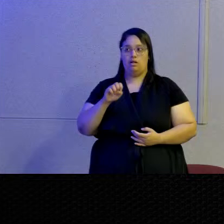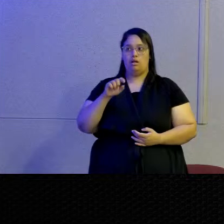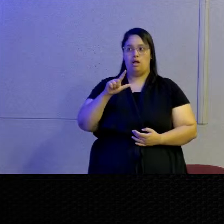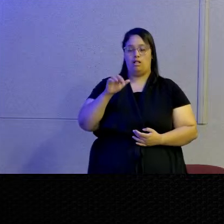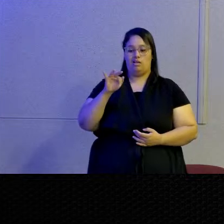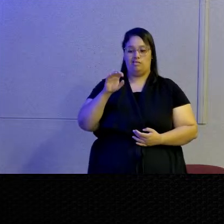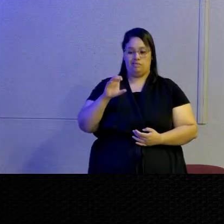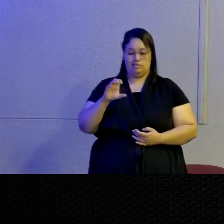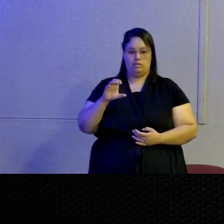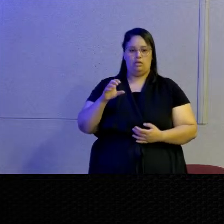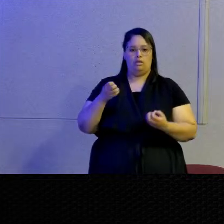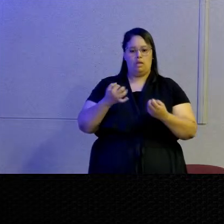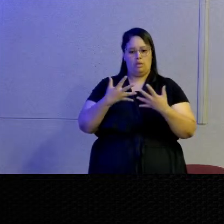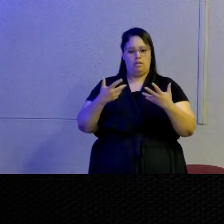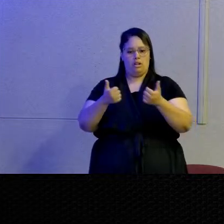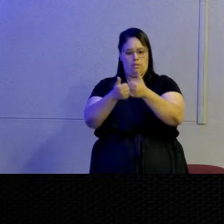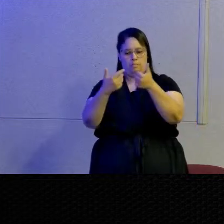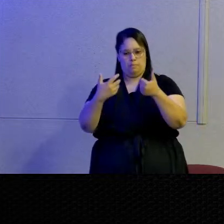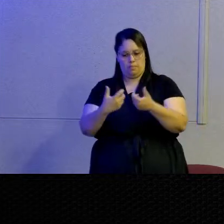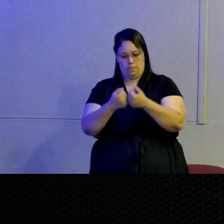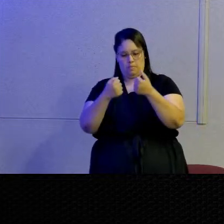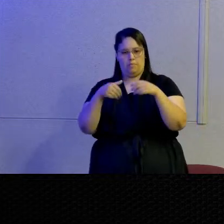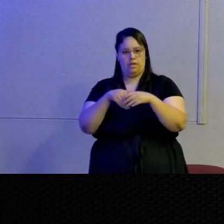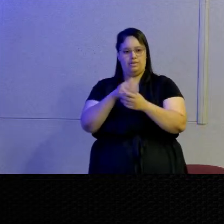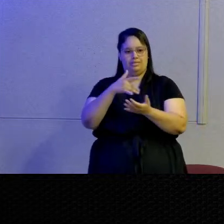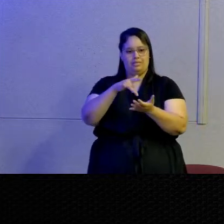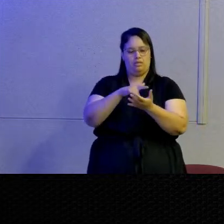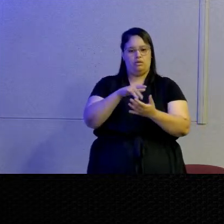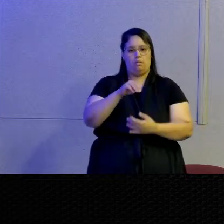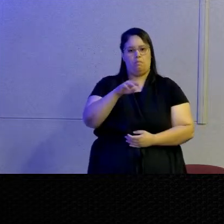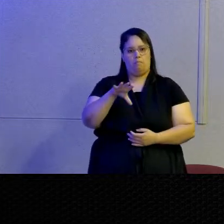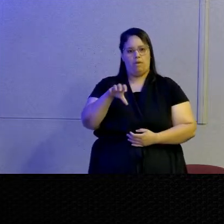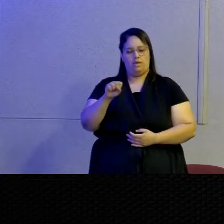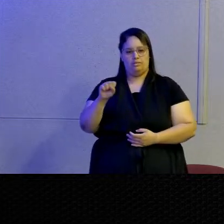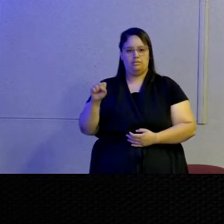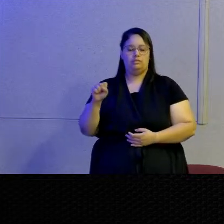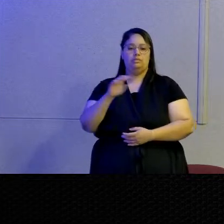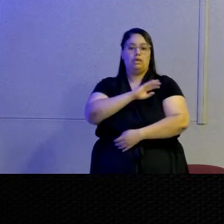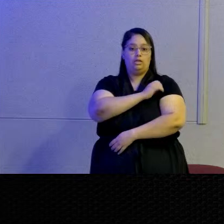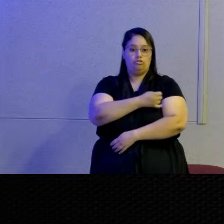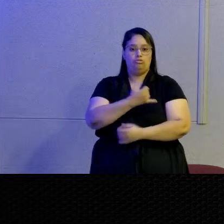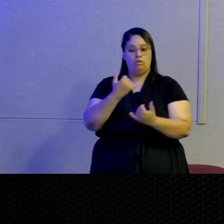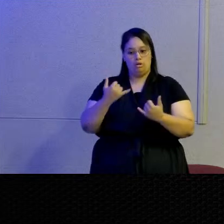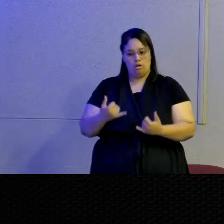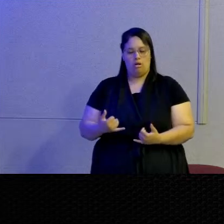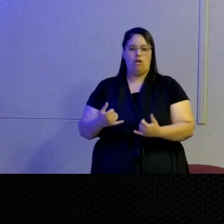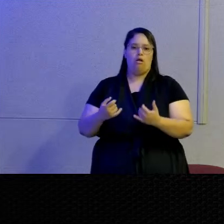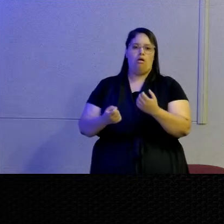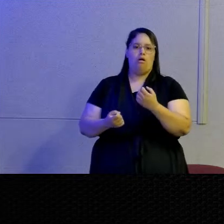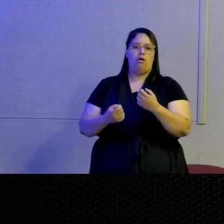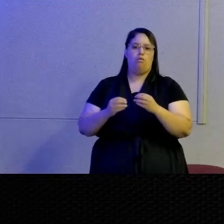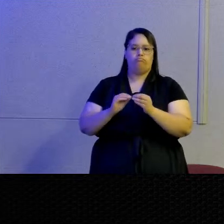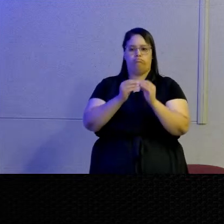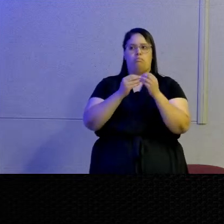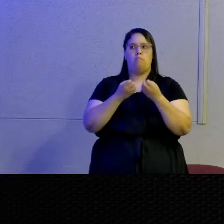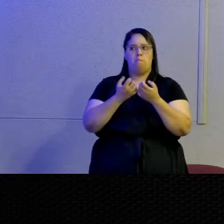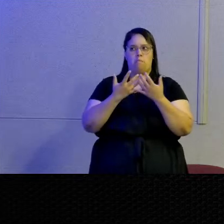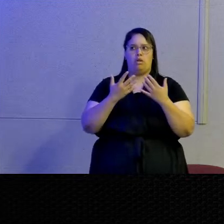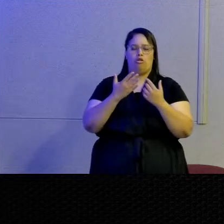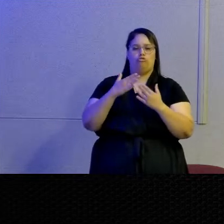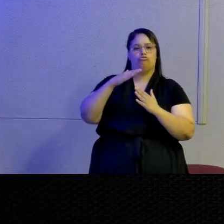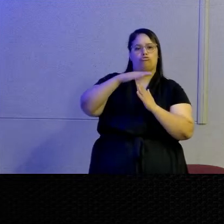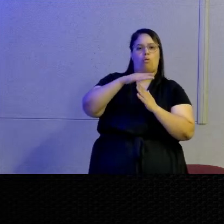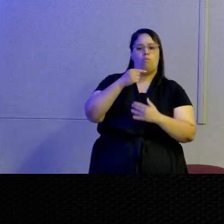of collisions and the center of mass energy, is now able to produce many top quarks in